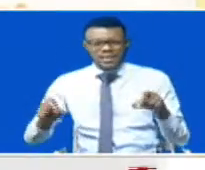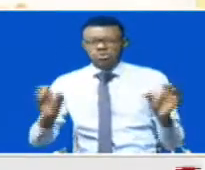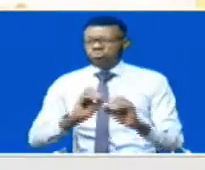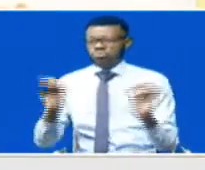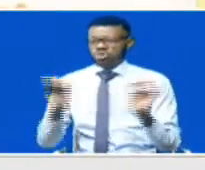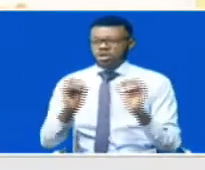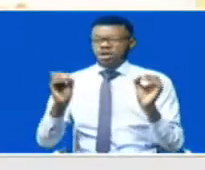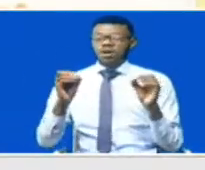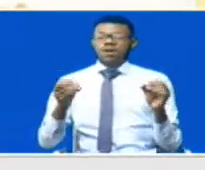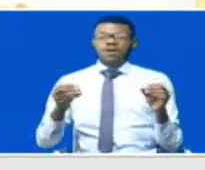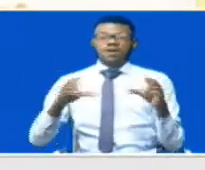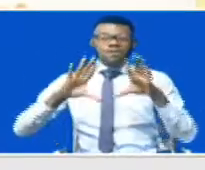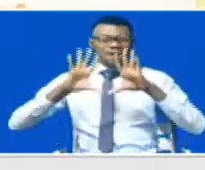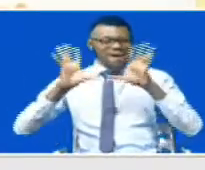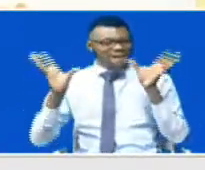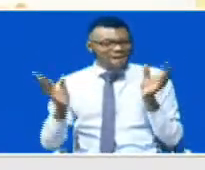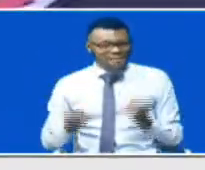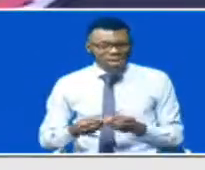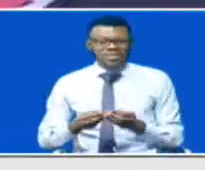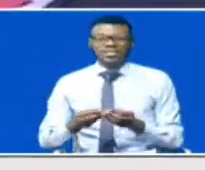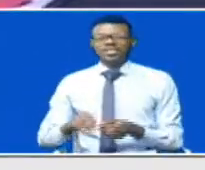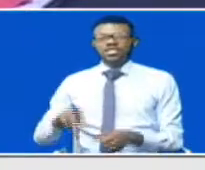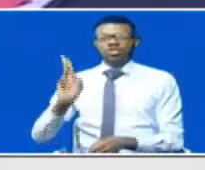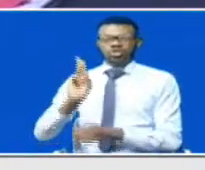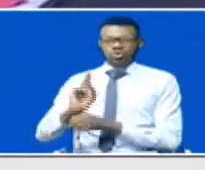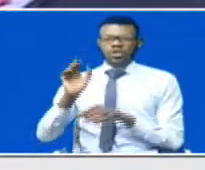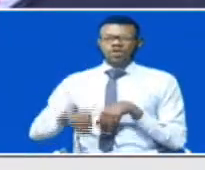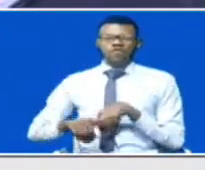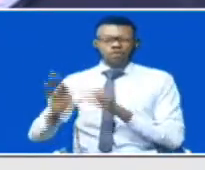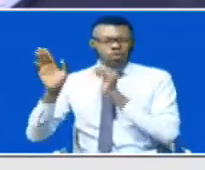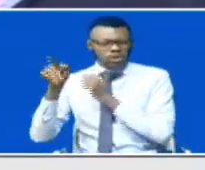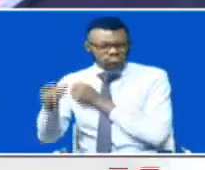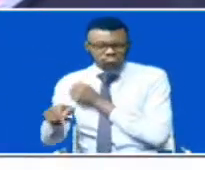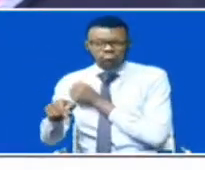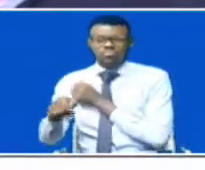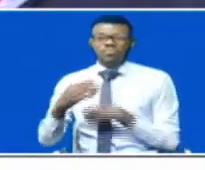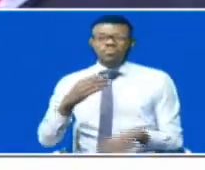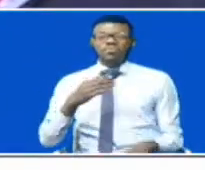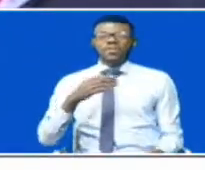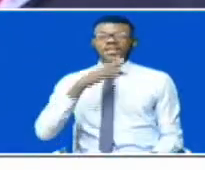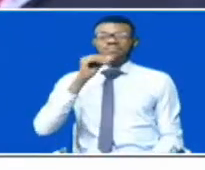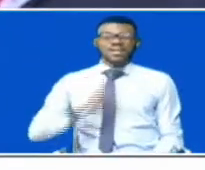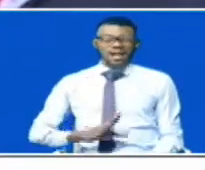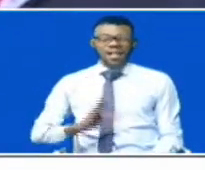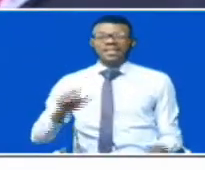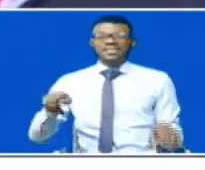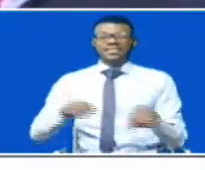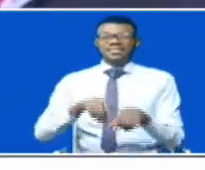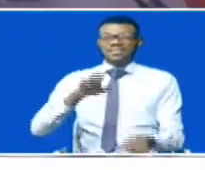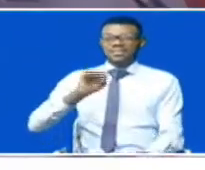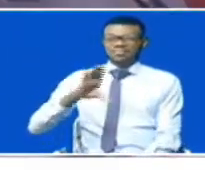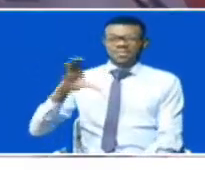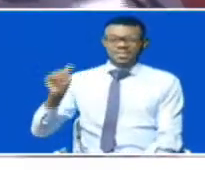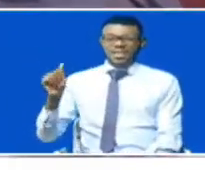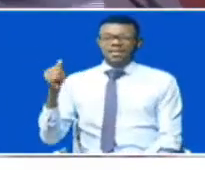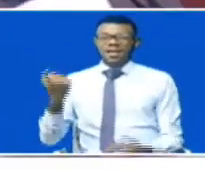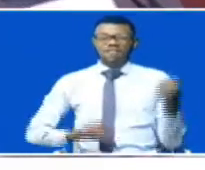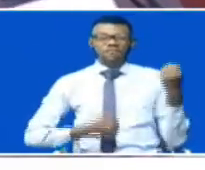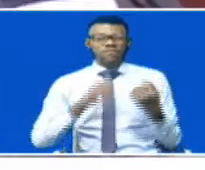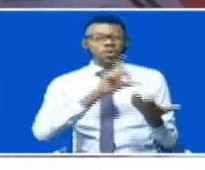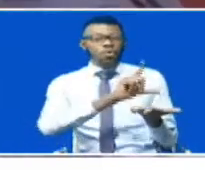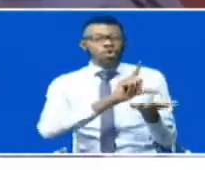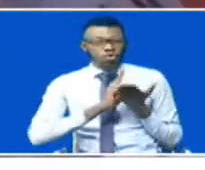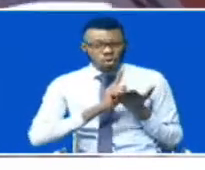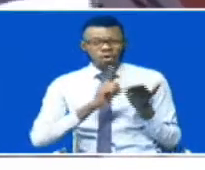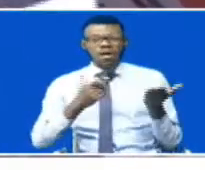budget for the current financial year. Speakers and members of county assembly who had secured car loans will not